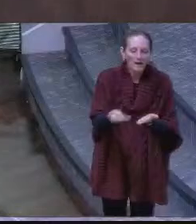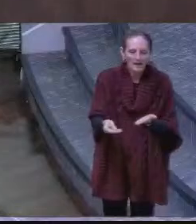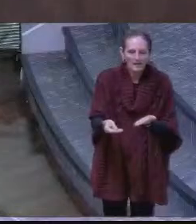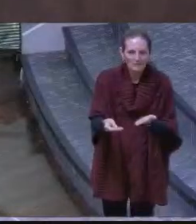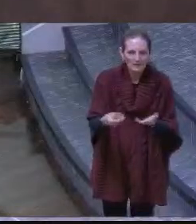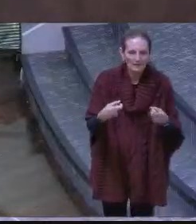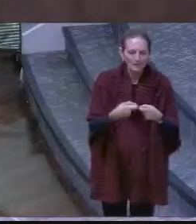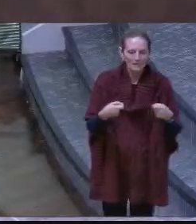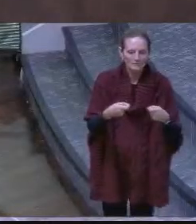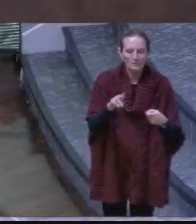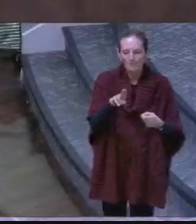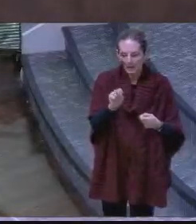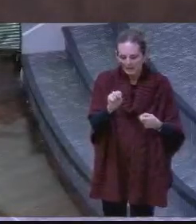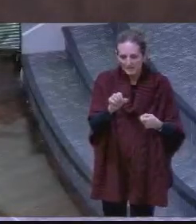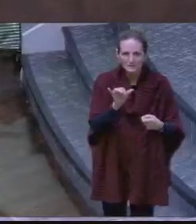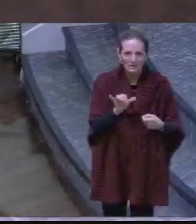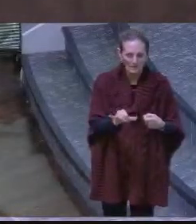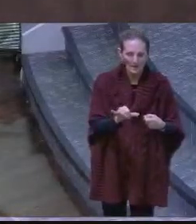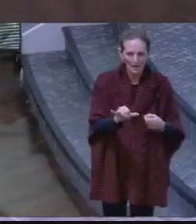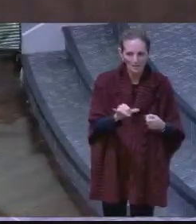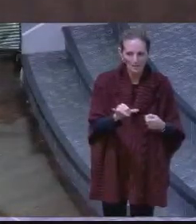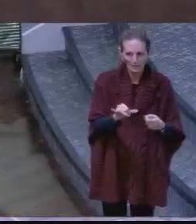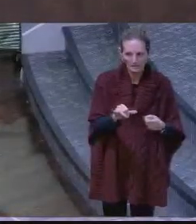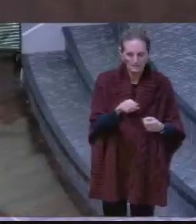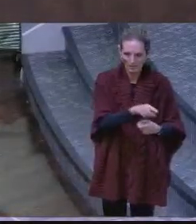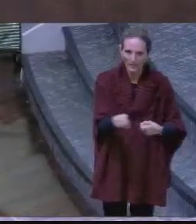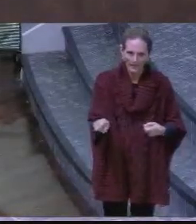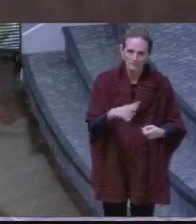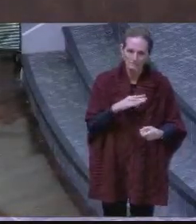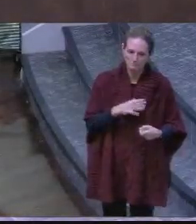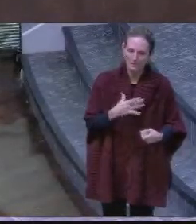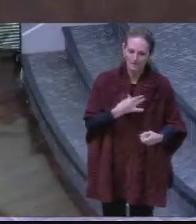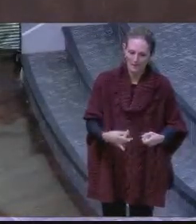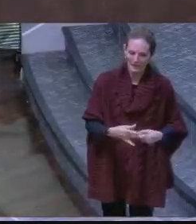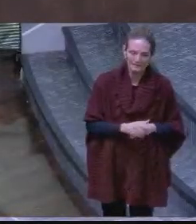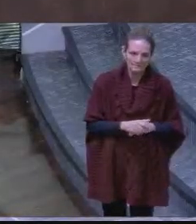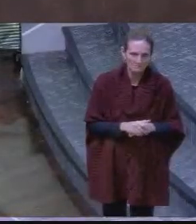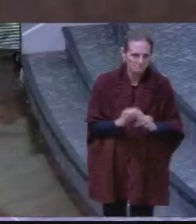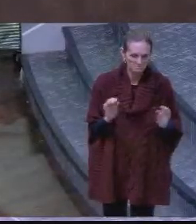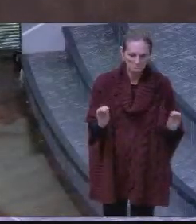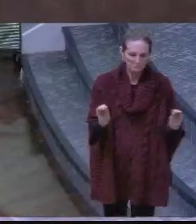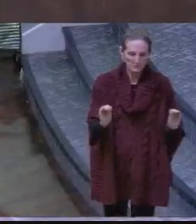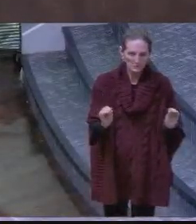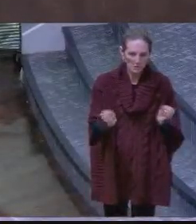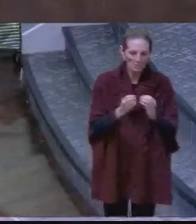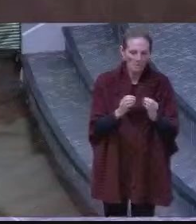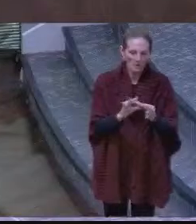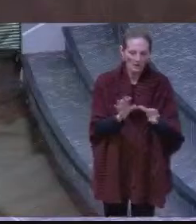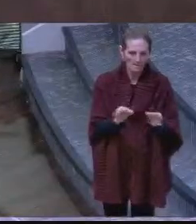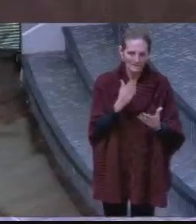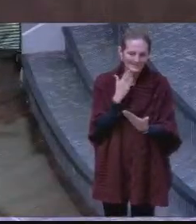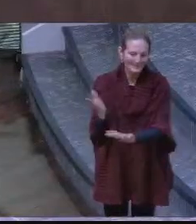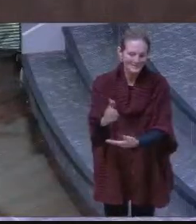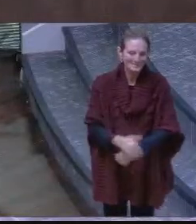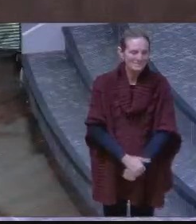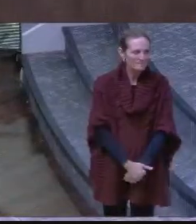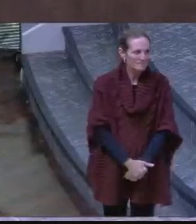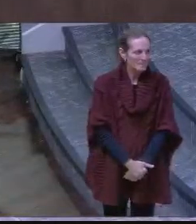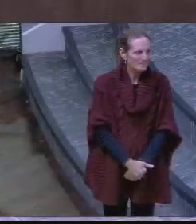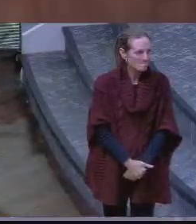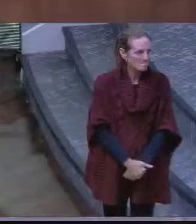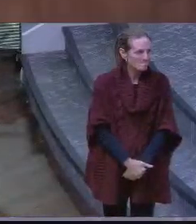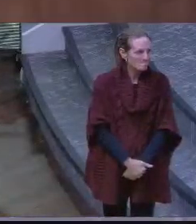buses, and so that was very, very well received. I have no further comments on that. Thank you. Okay. Thank you, Ms.